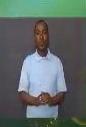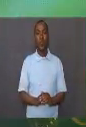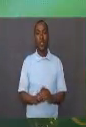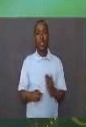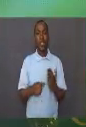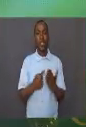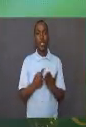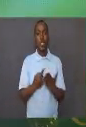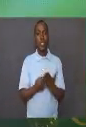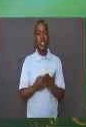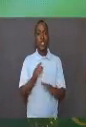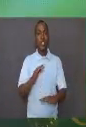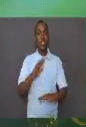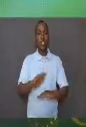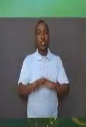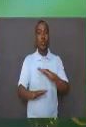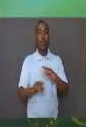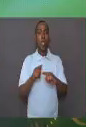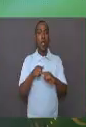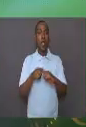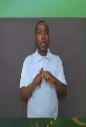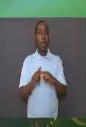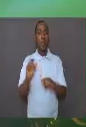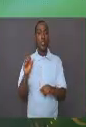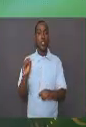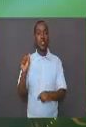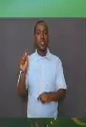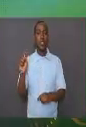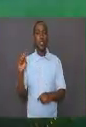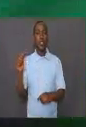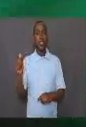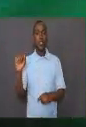Here are the steps for the Gram stain procedure.